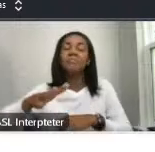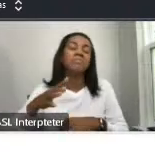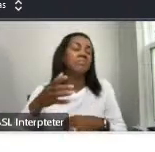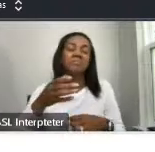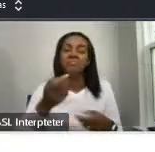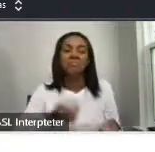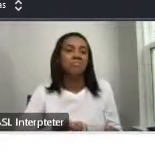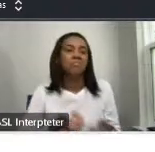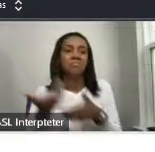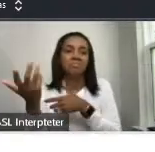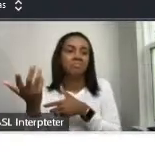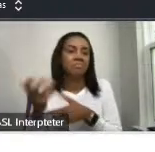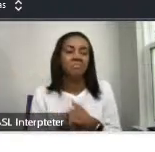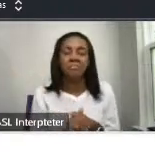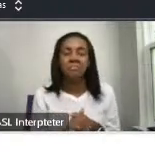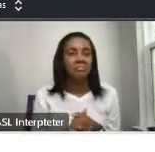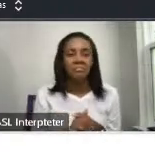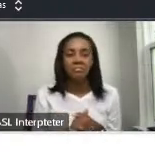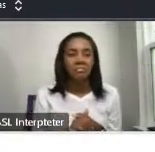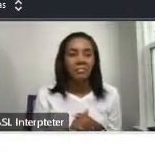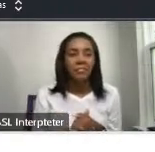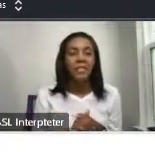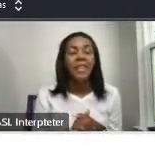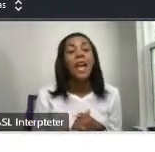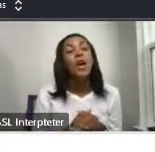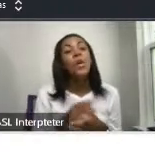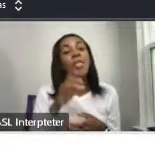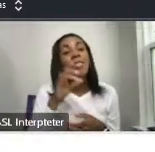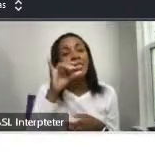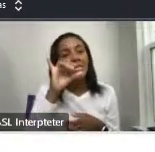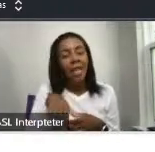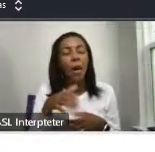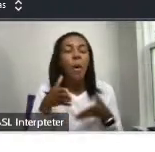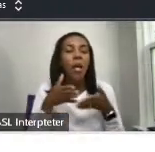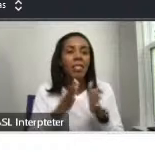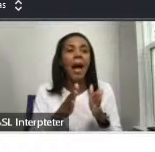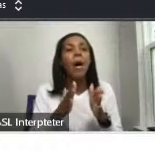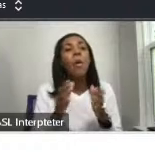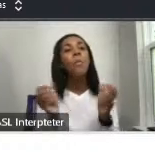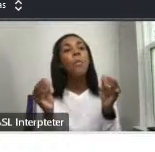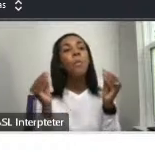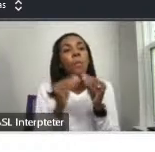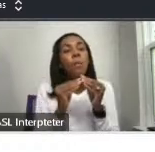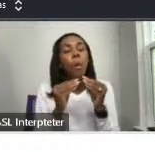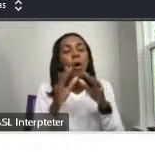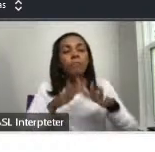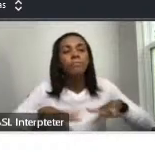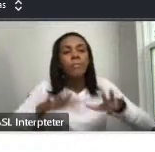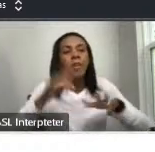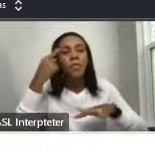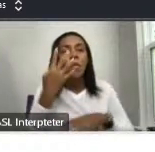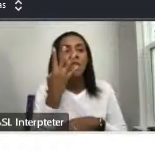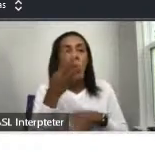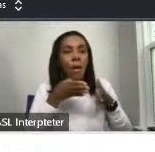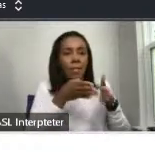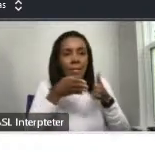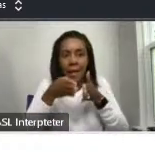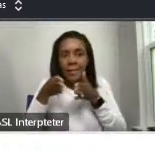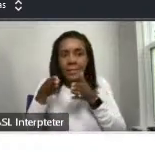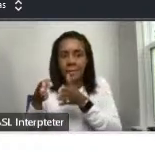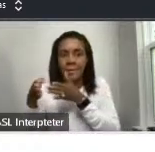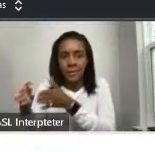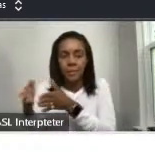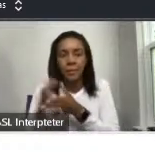parking was removed on the east to allow room for a 4-lane Riverside Drive. That was stipulated in the mediation agreement. It was